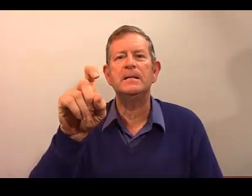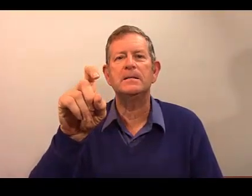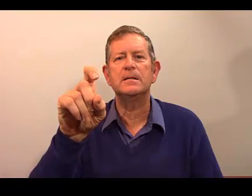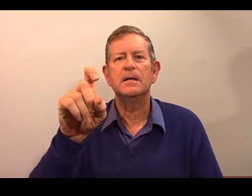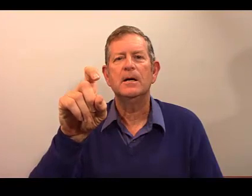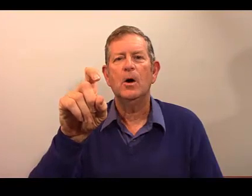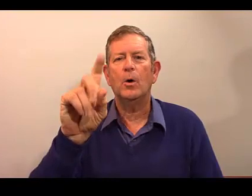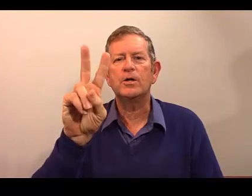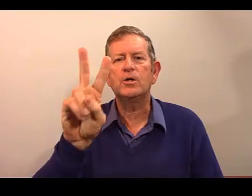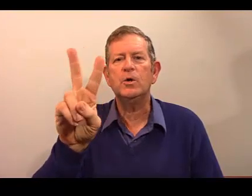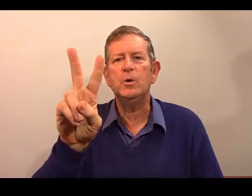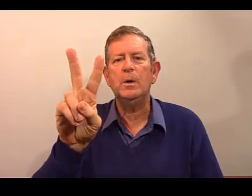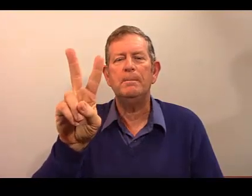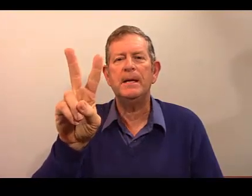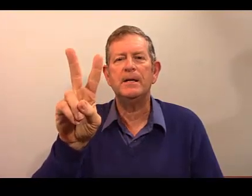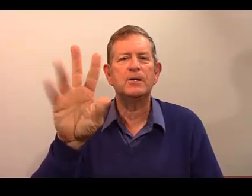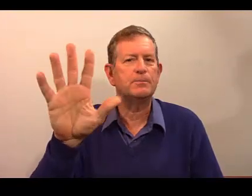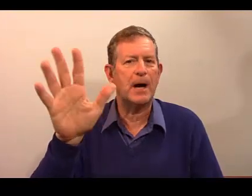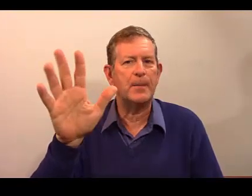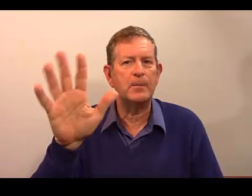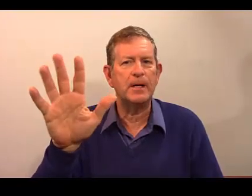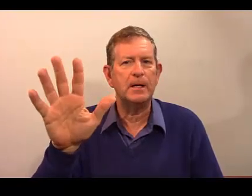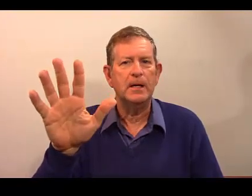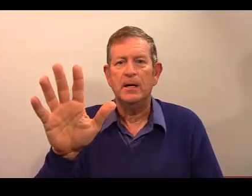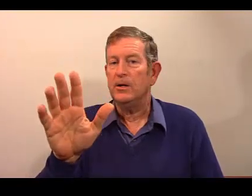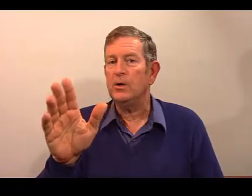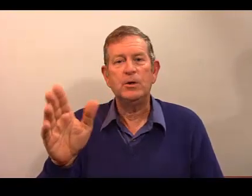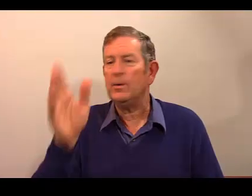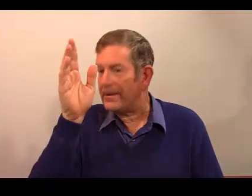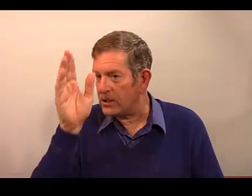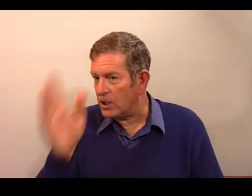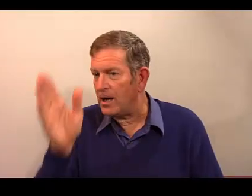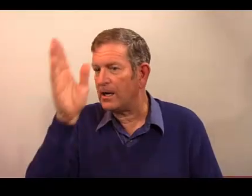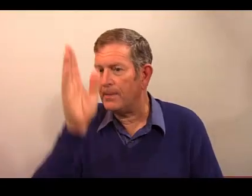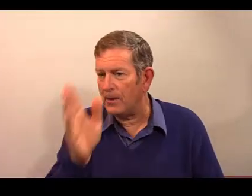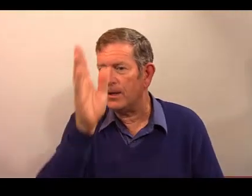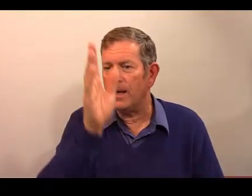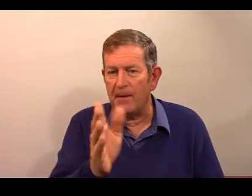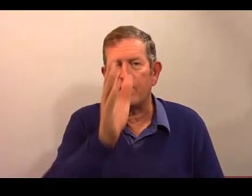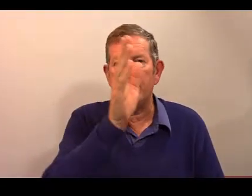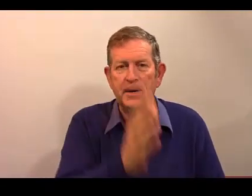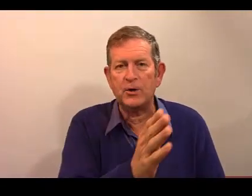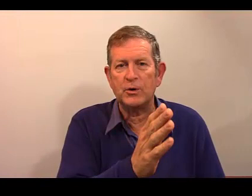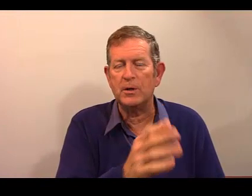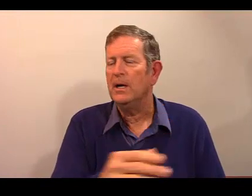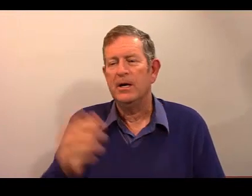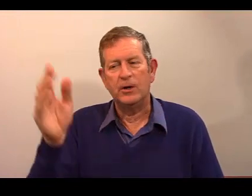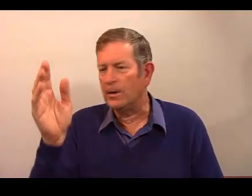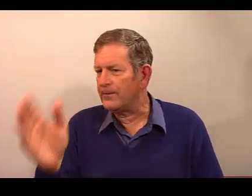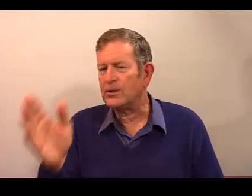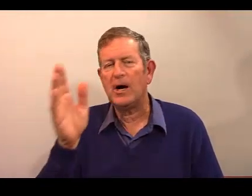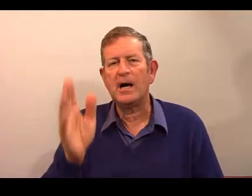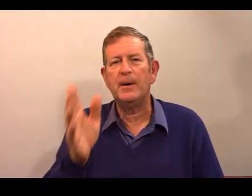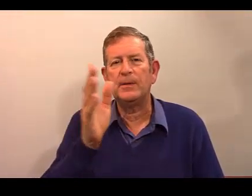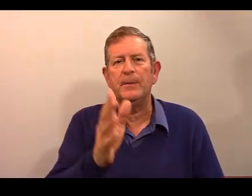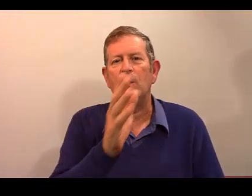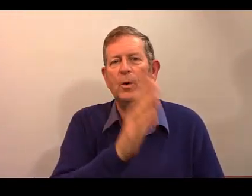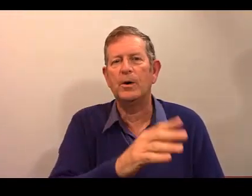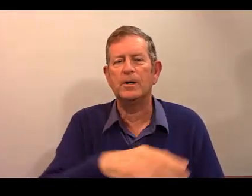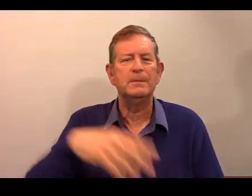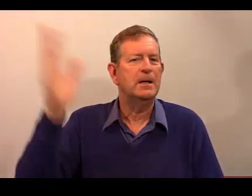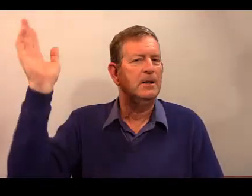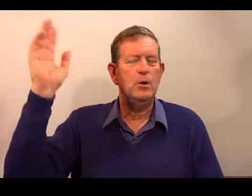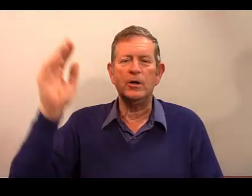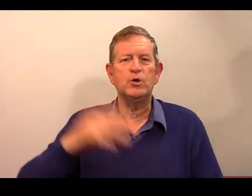1.5 minutes or 2 minutes probably. You don't have to talk about every picture. You don't have to talk about